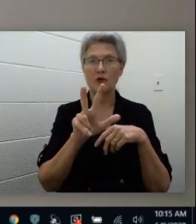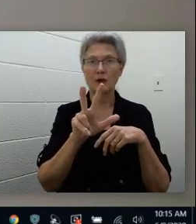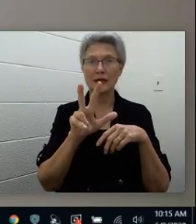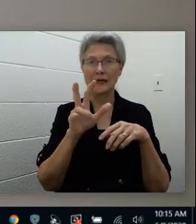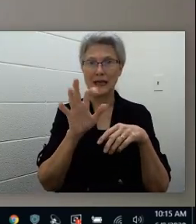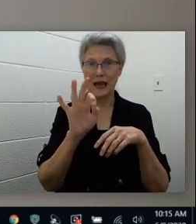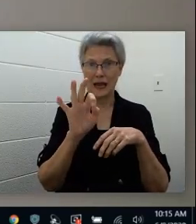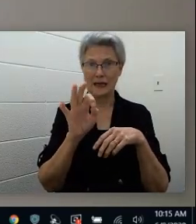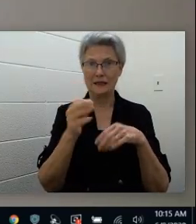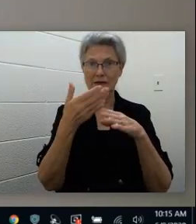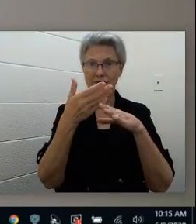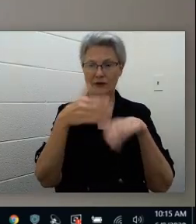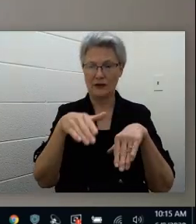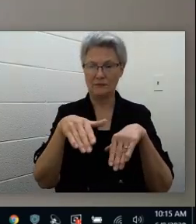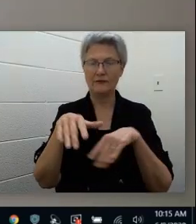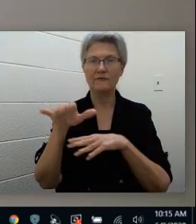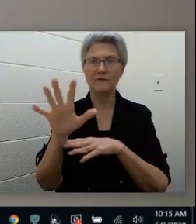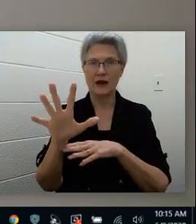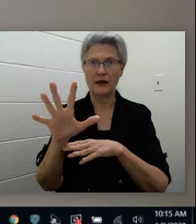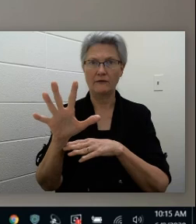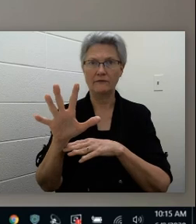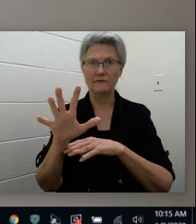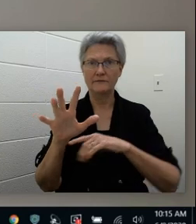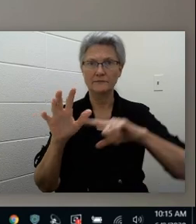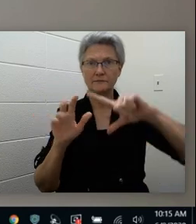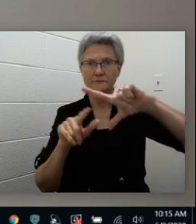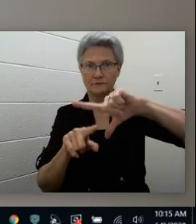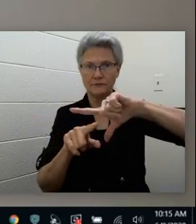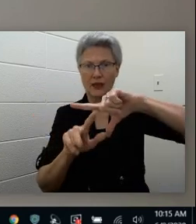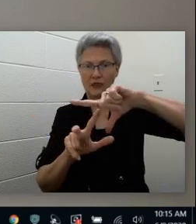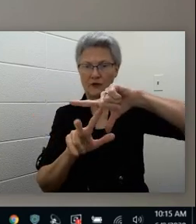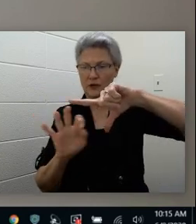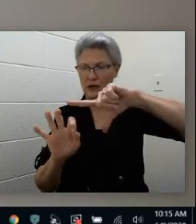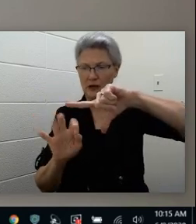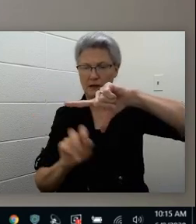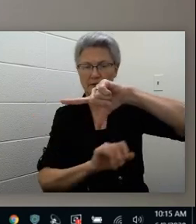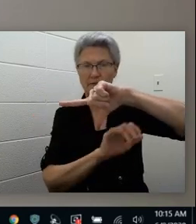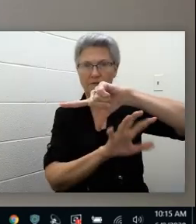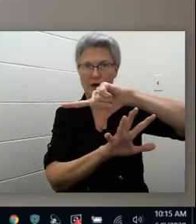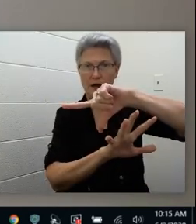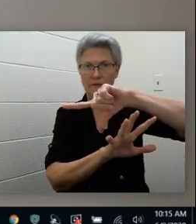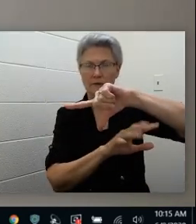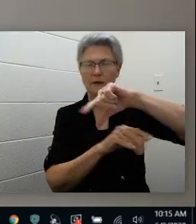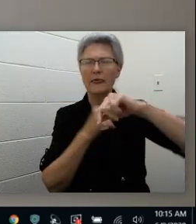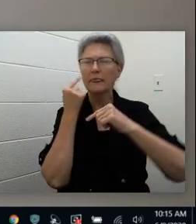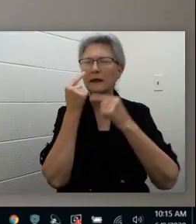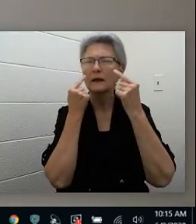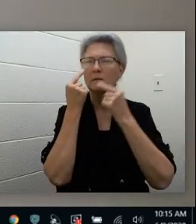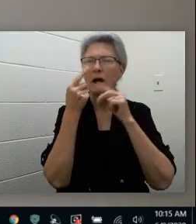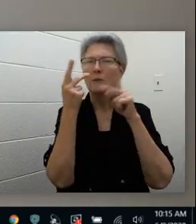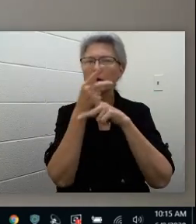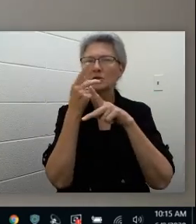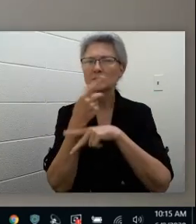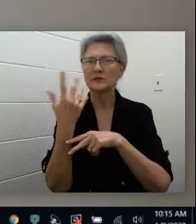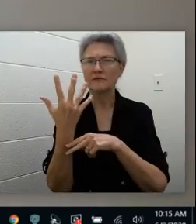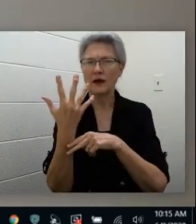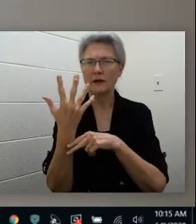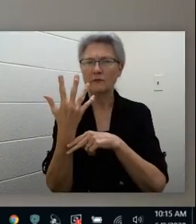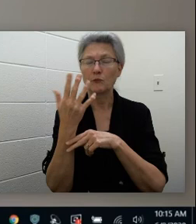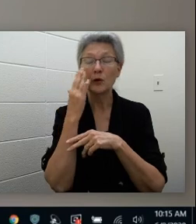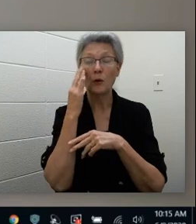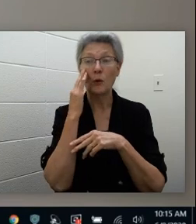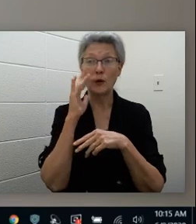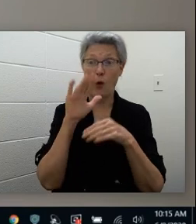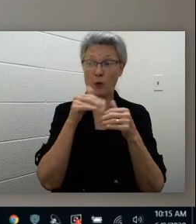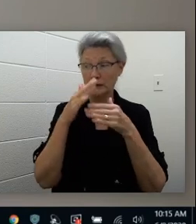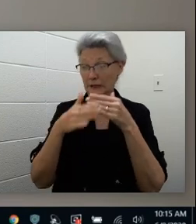5. Let's start thinking about this problem by thinking of multiples of 5. We know that all multiples of 5 end